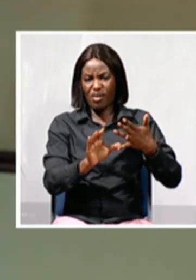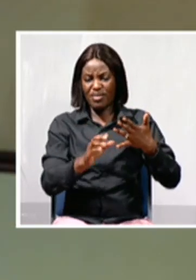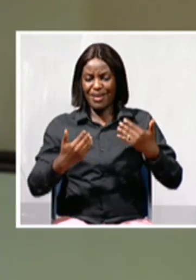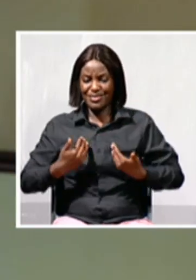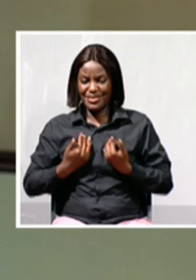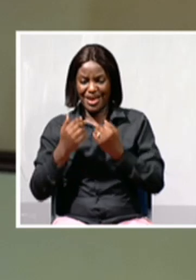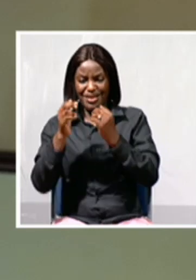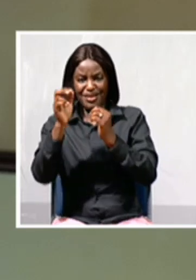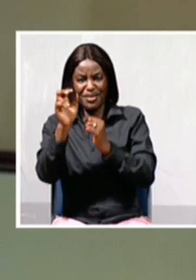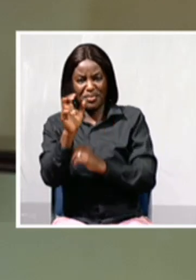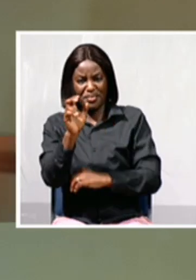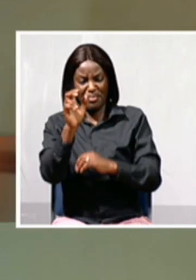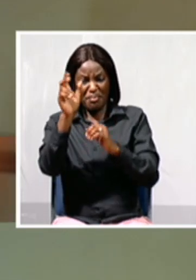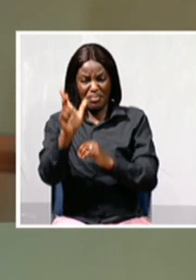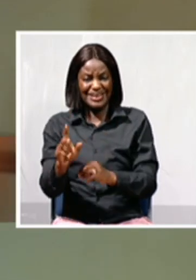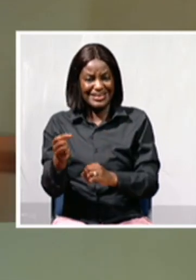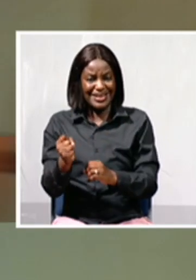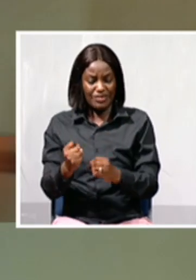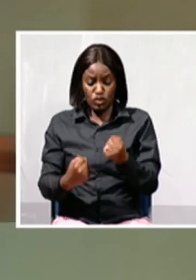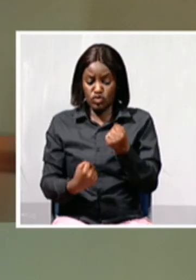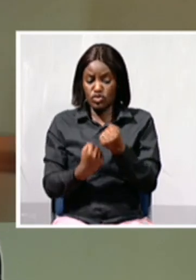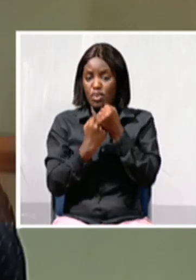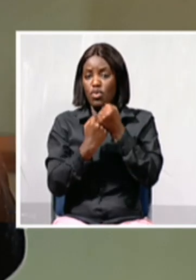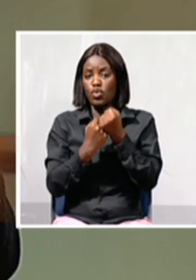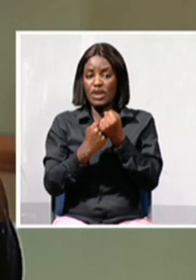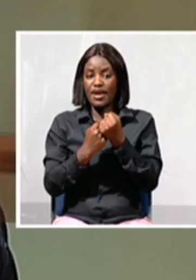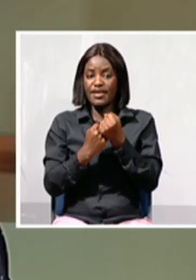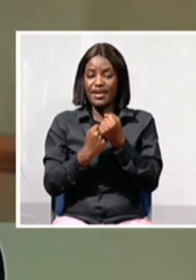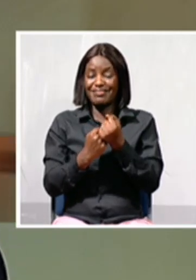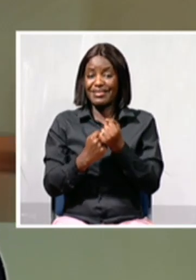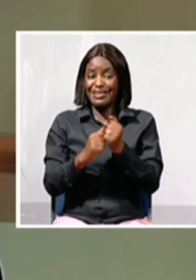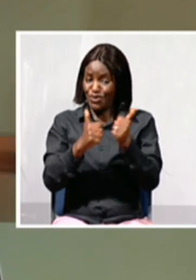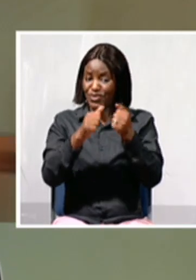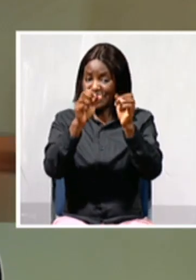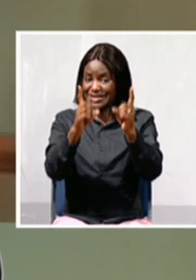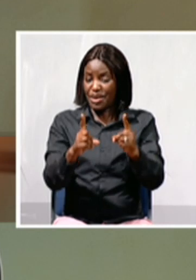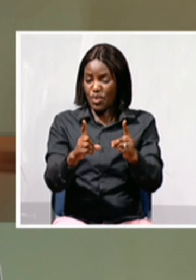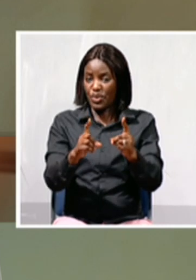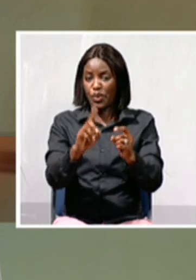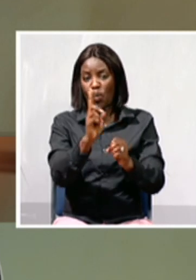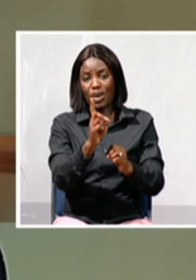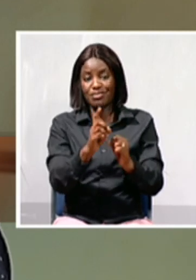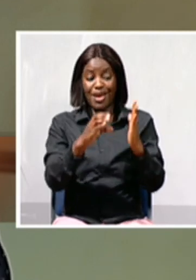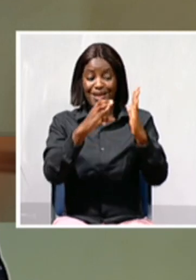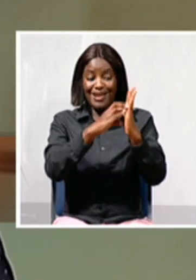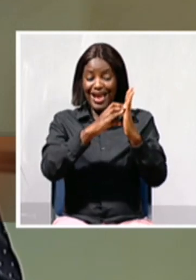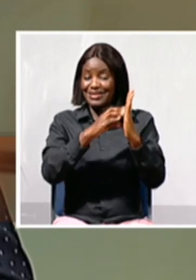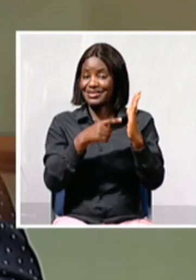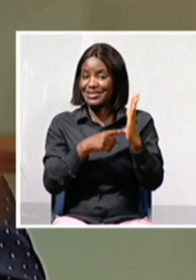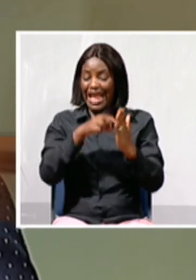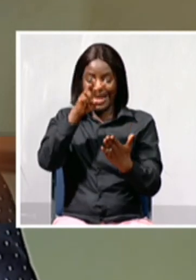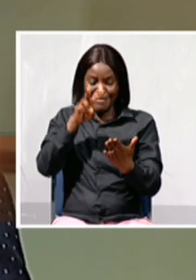to create a healthy democracy, to contribute to your democracy? And part of those traits is actually reading your constitution, understanding